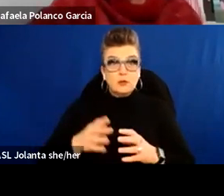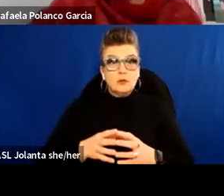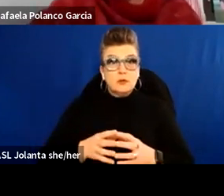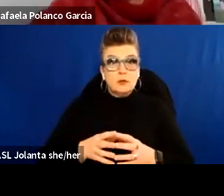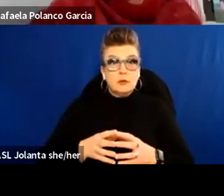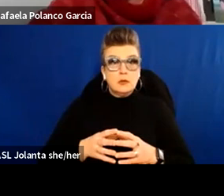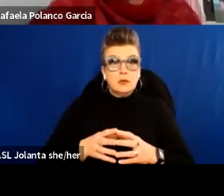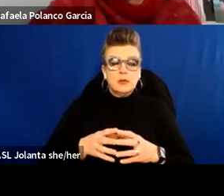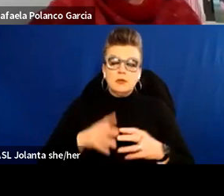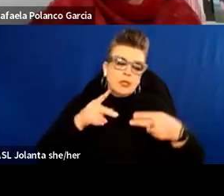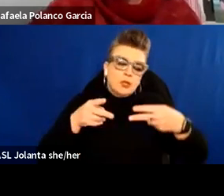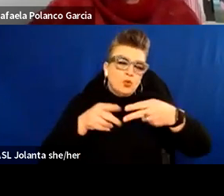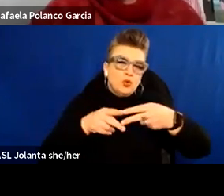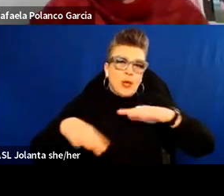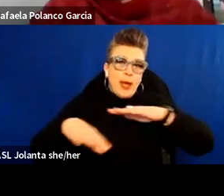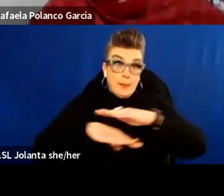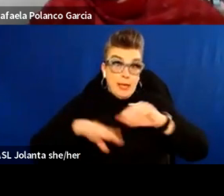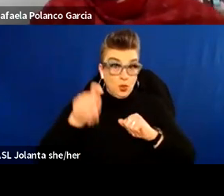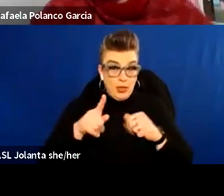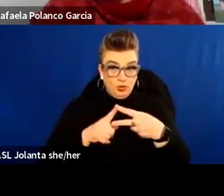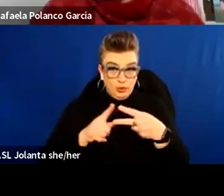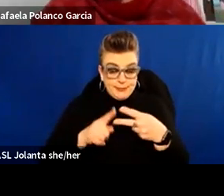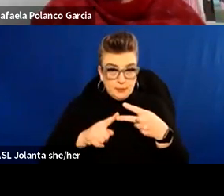two basic questions first of all